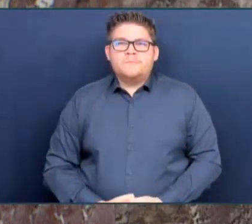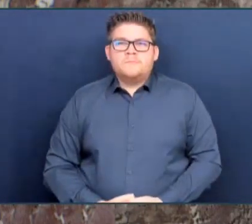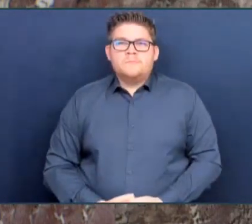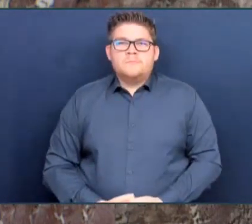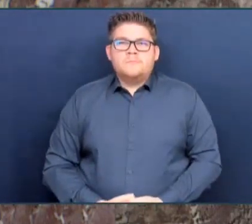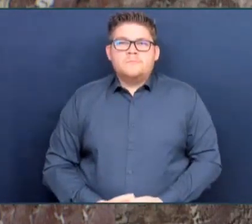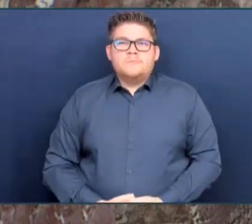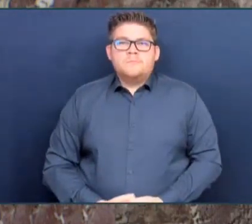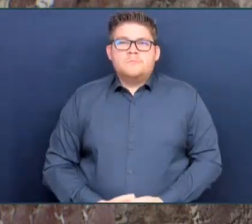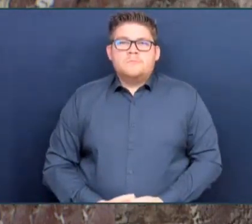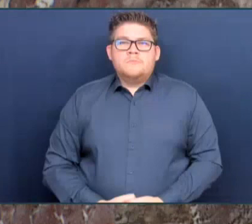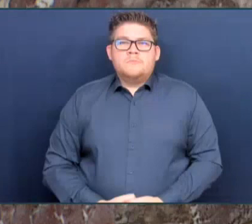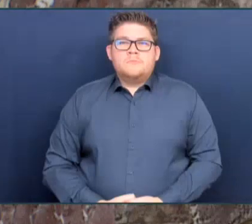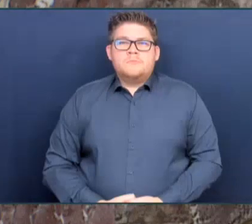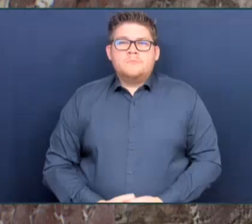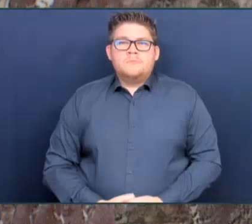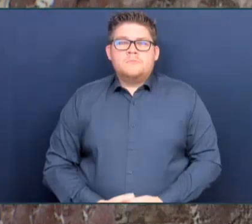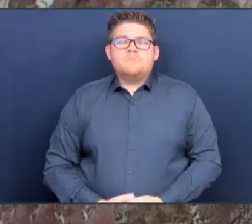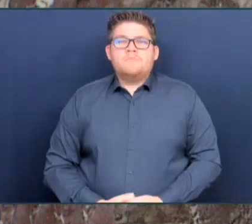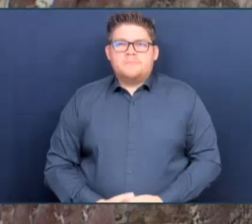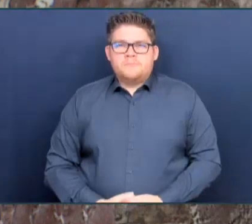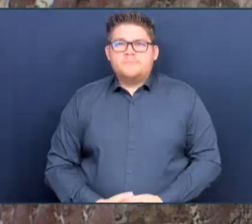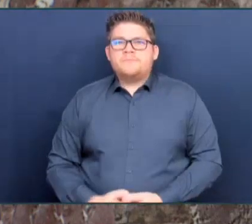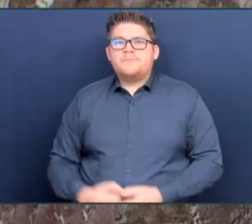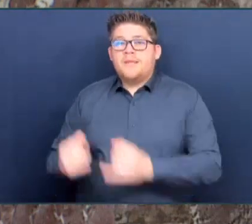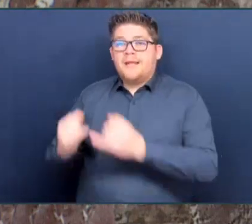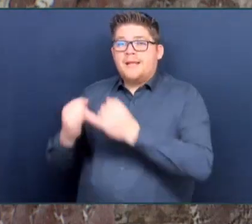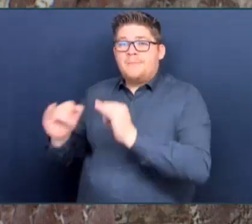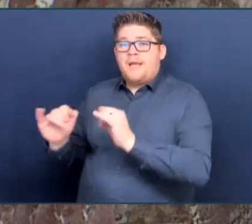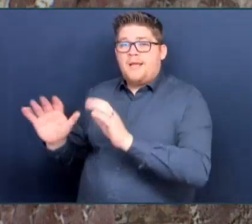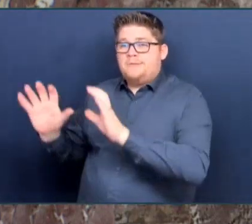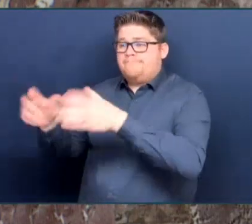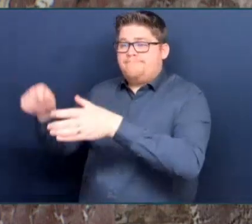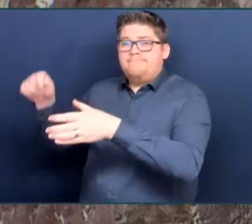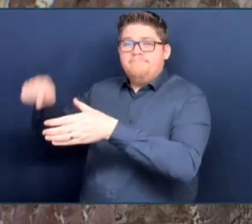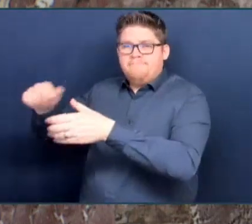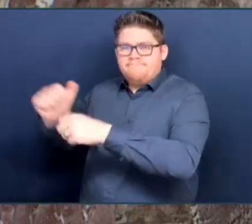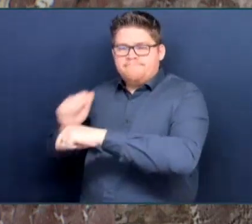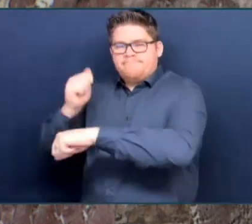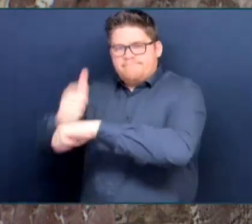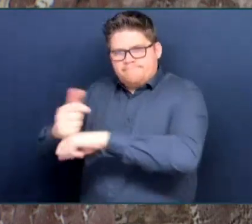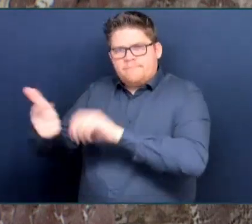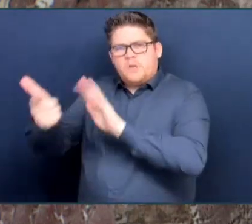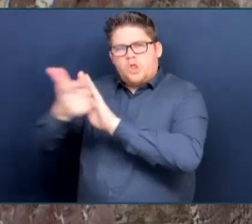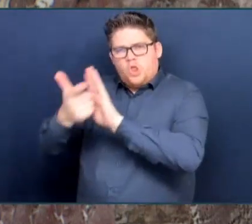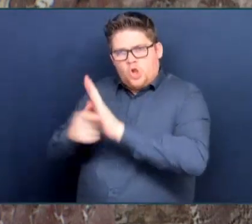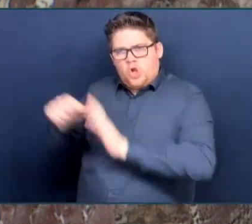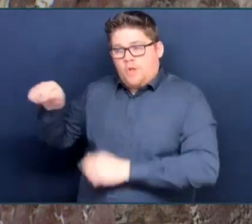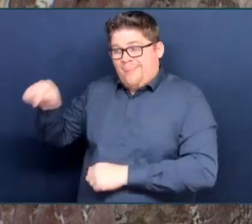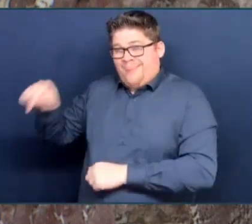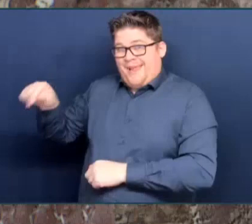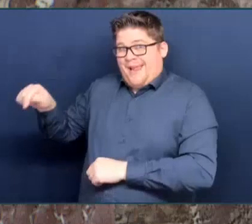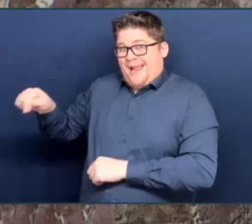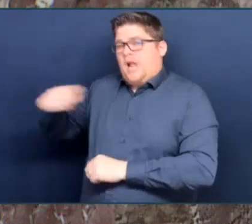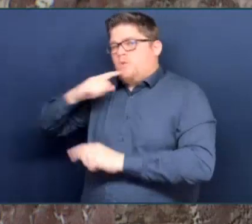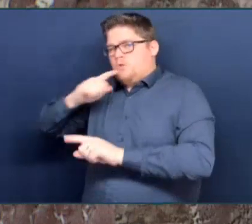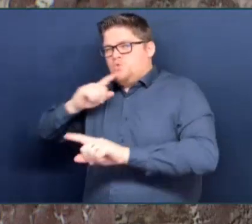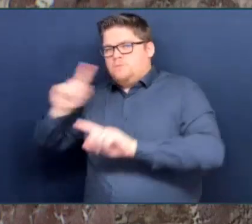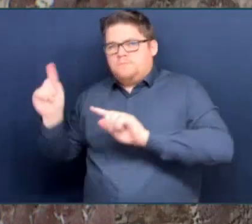rulings, and issues an injunction. It's the responsibility of the police to enforce